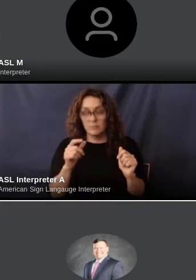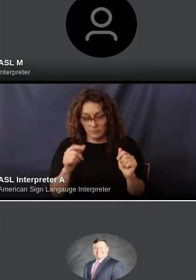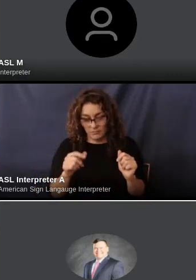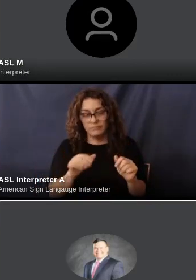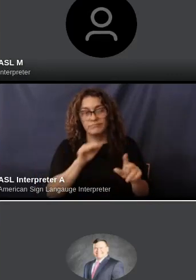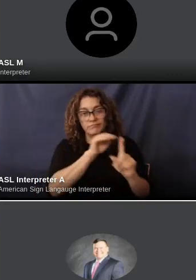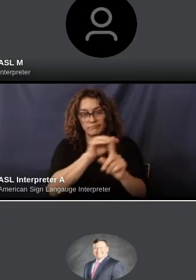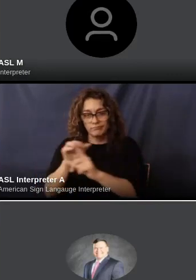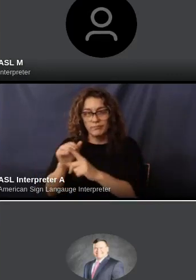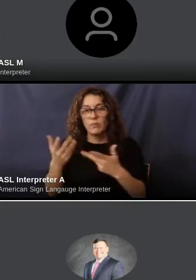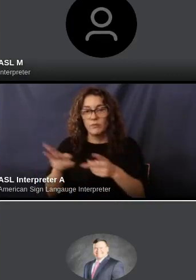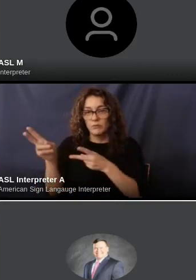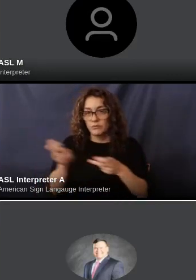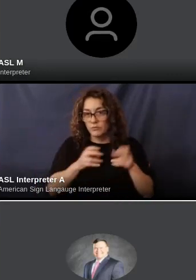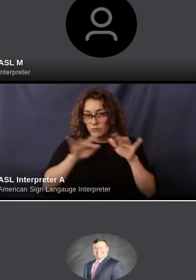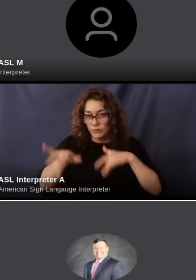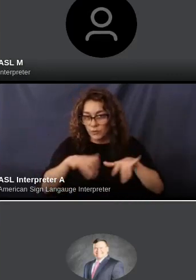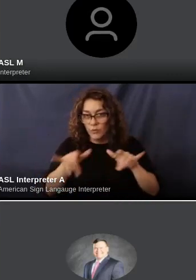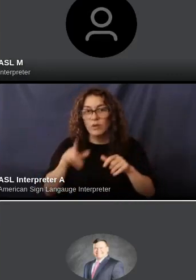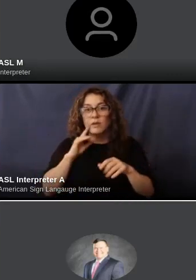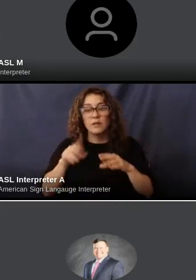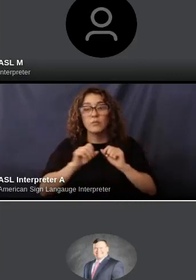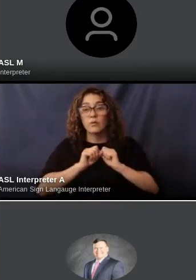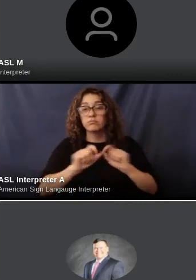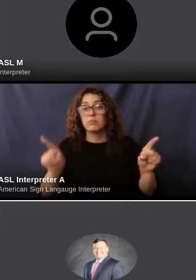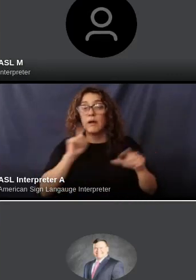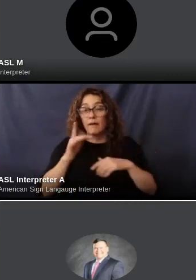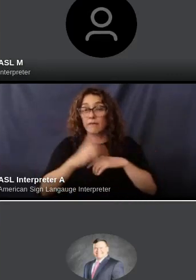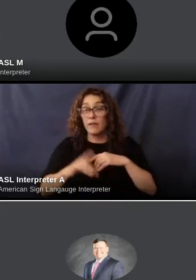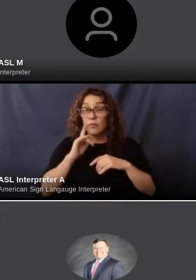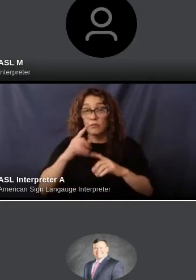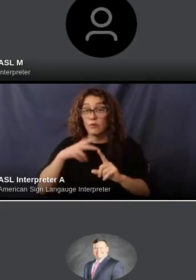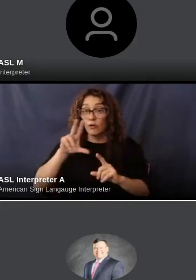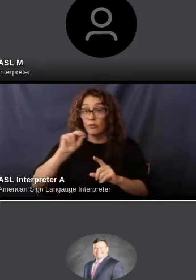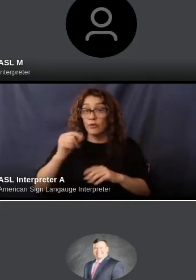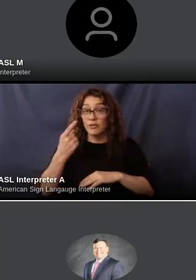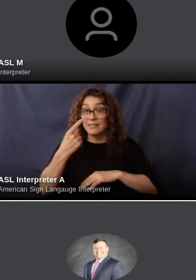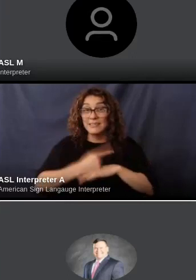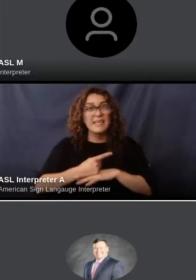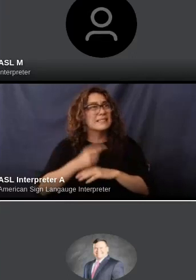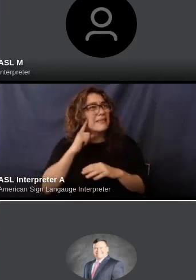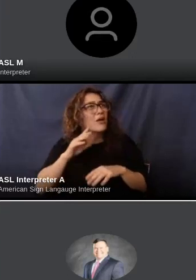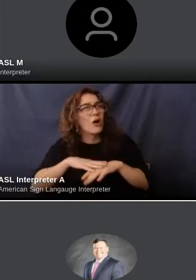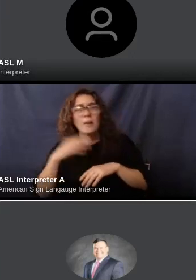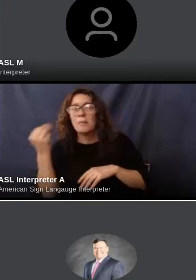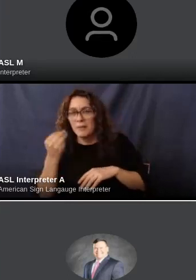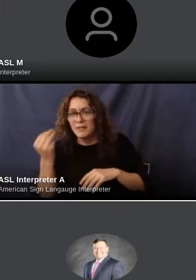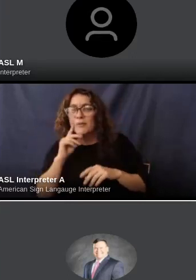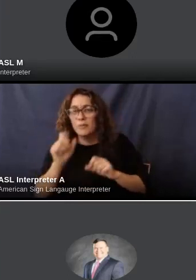and will be available to you for 30 days, beginning Monday, I believe. And so thank you